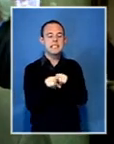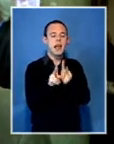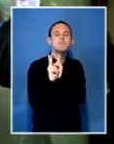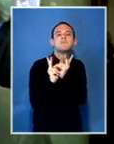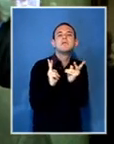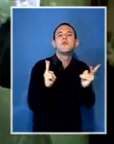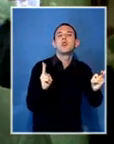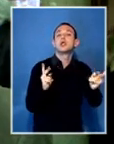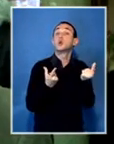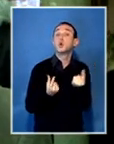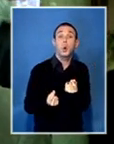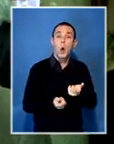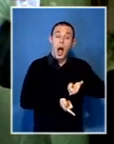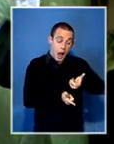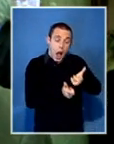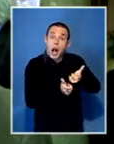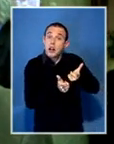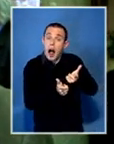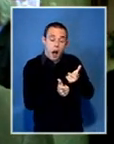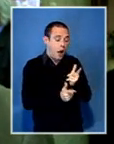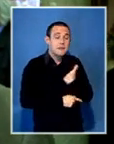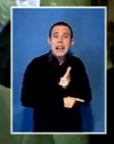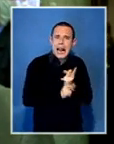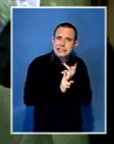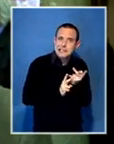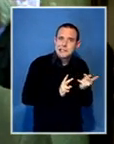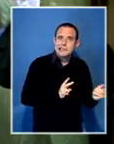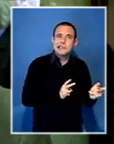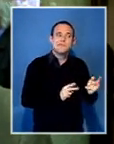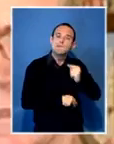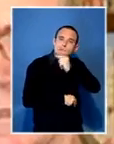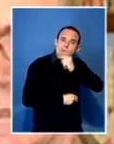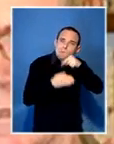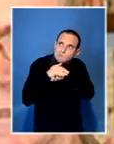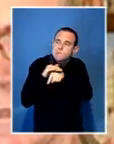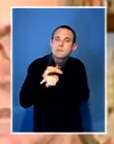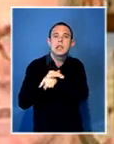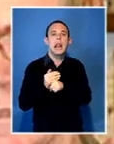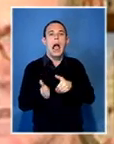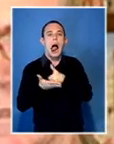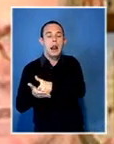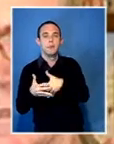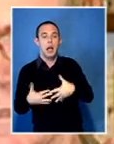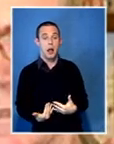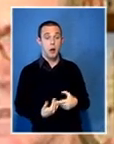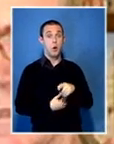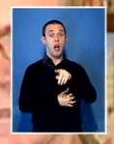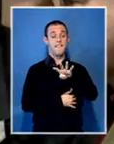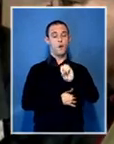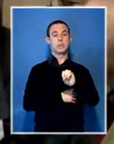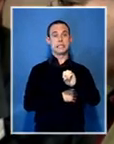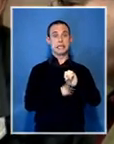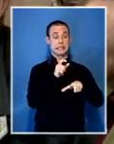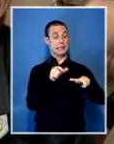smuggling arms, helping ANC fighters to enter South Africa or taking messages and so on. So far, Keeble has traced 40